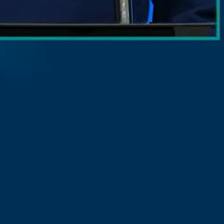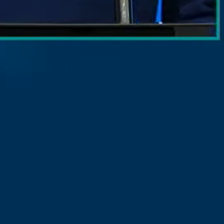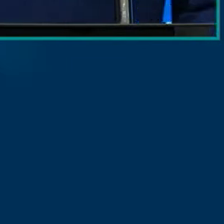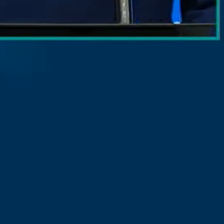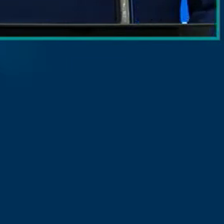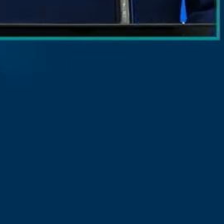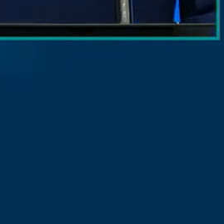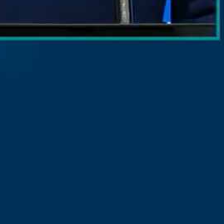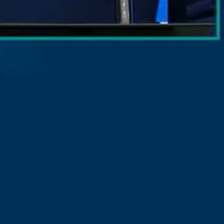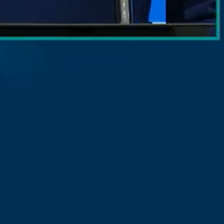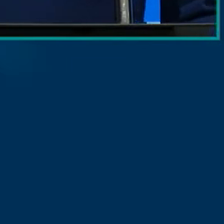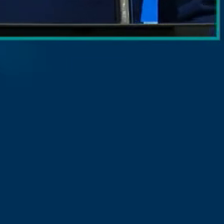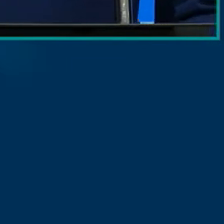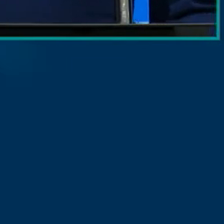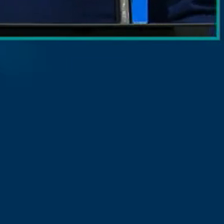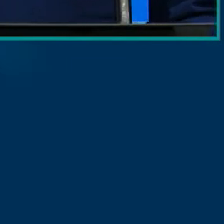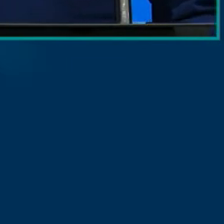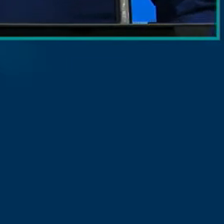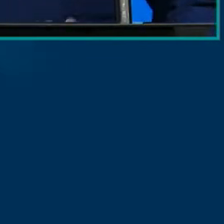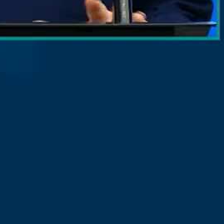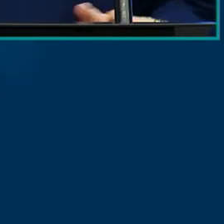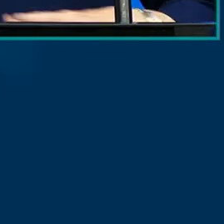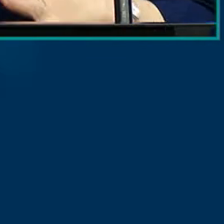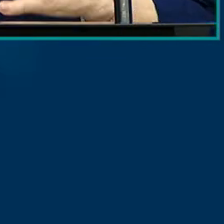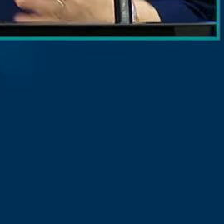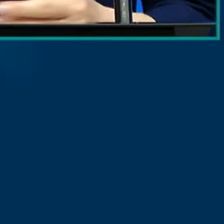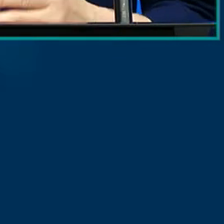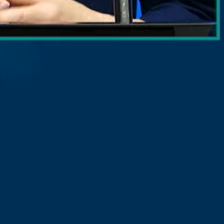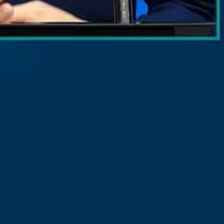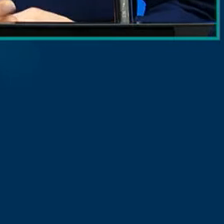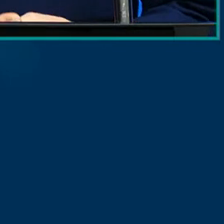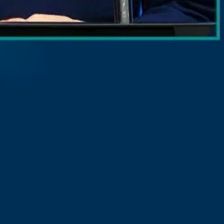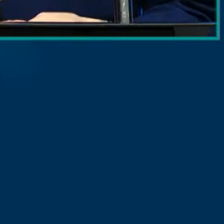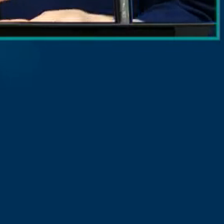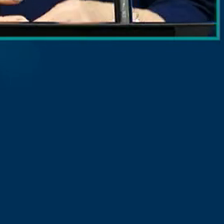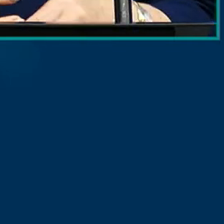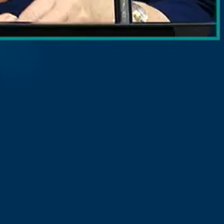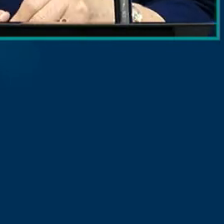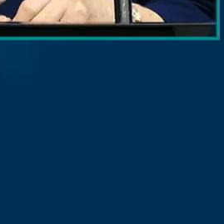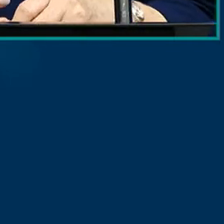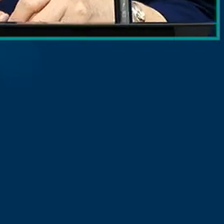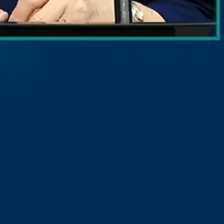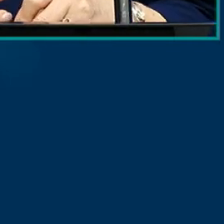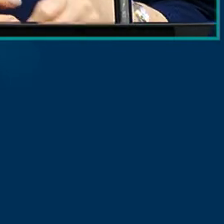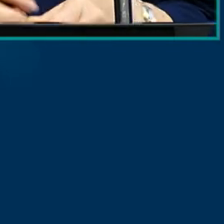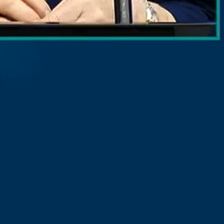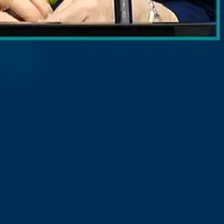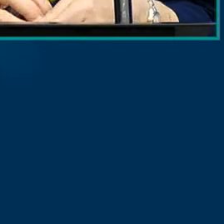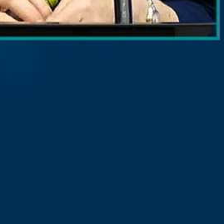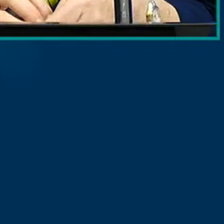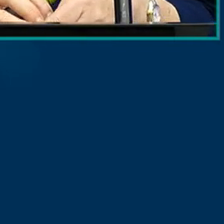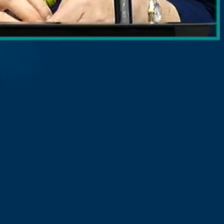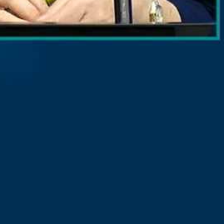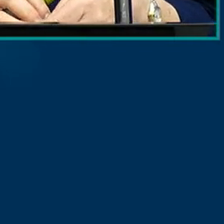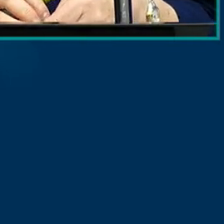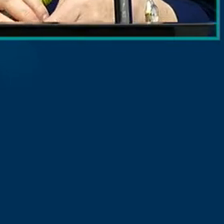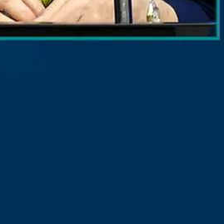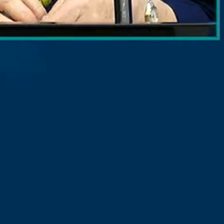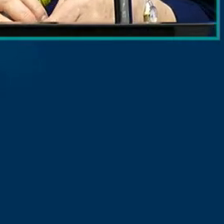enterprises. For us, this is also a technological challenge of a kind, because this is the first